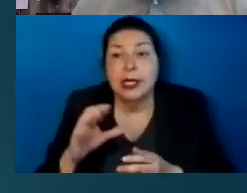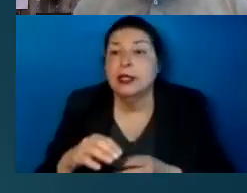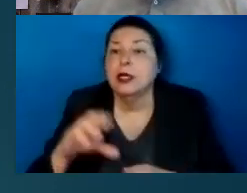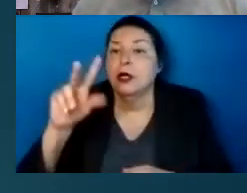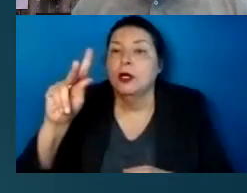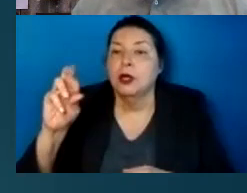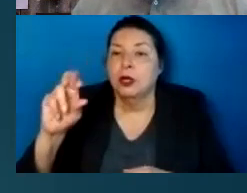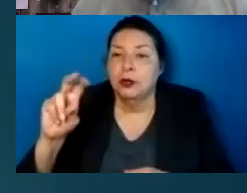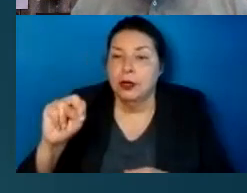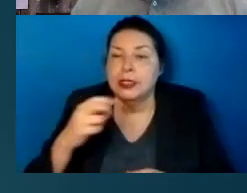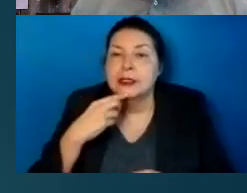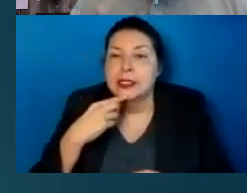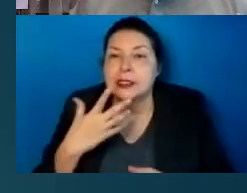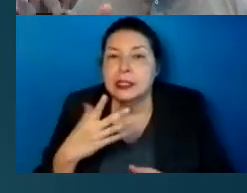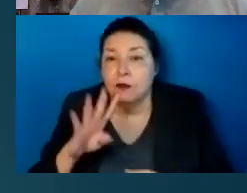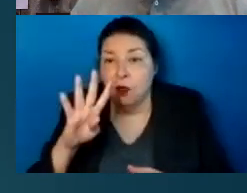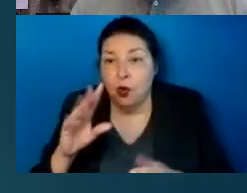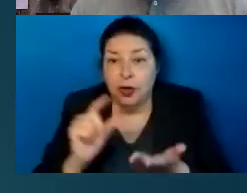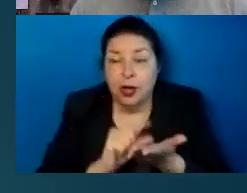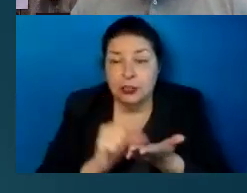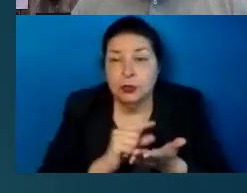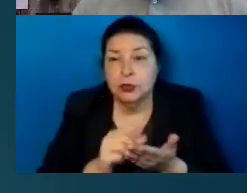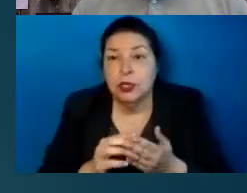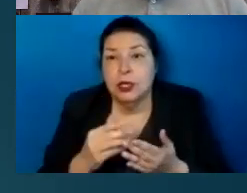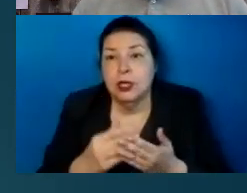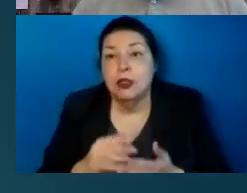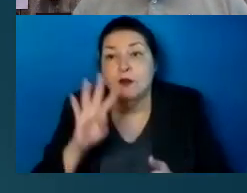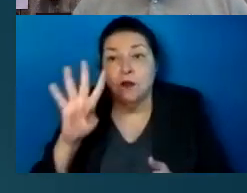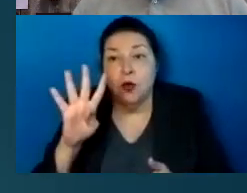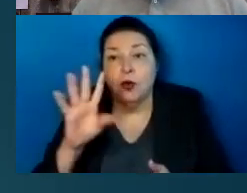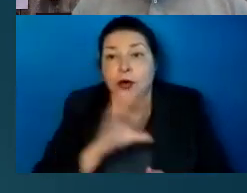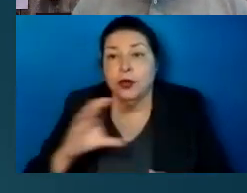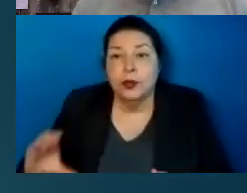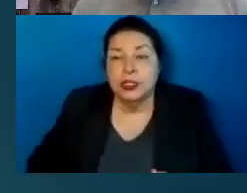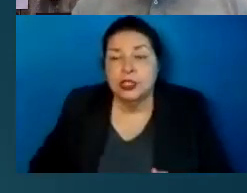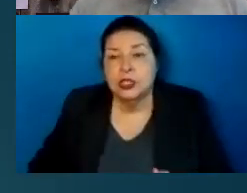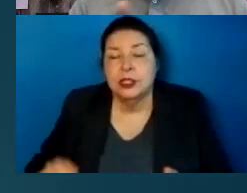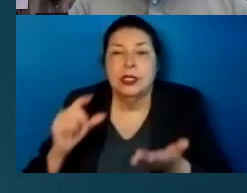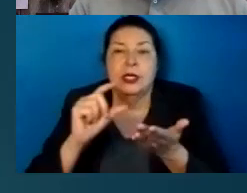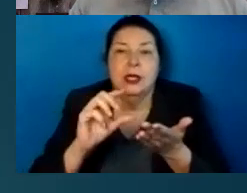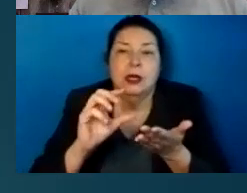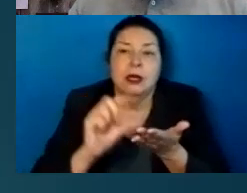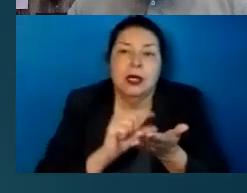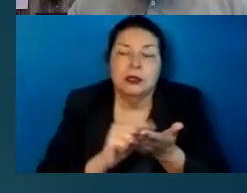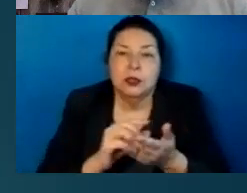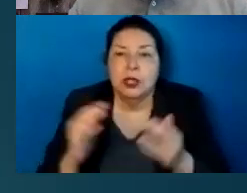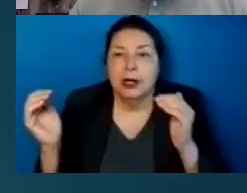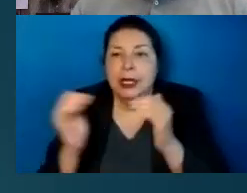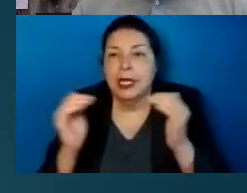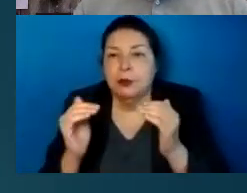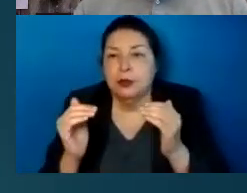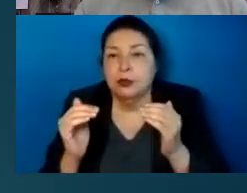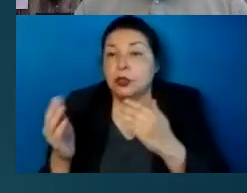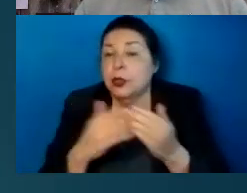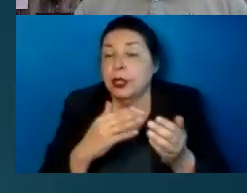Gospels, Matthew, Mark, Luke, and John, the four Christian Gospels, are of equal weight to anything written in the